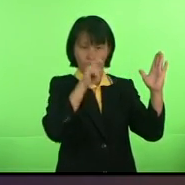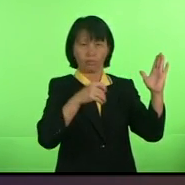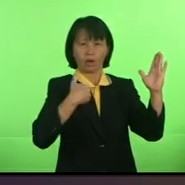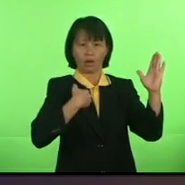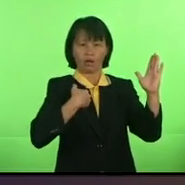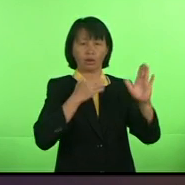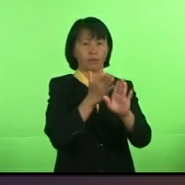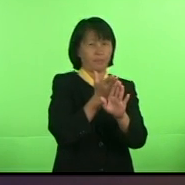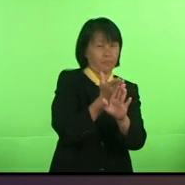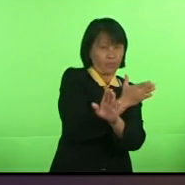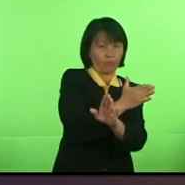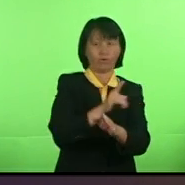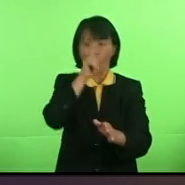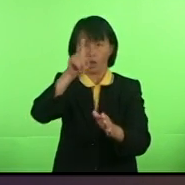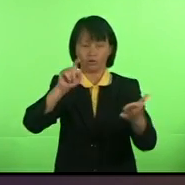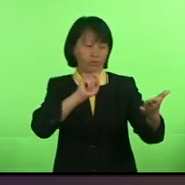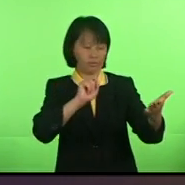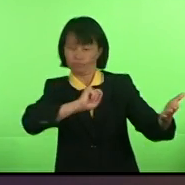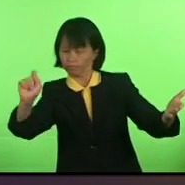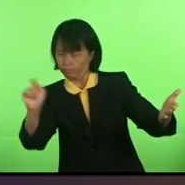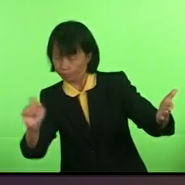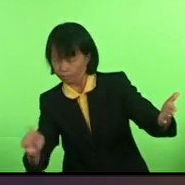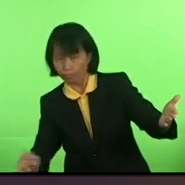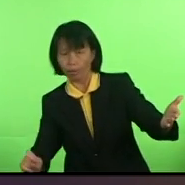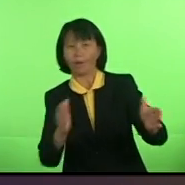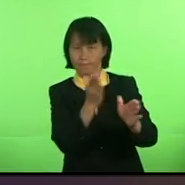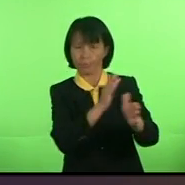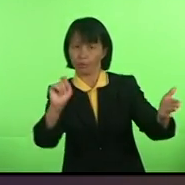before you actually write down the essay.